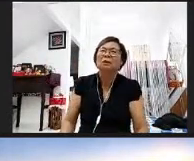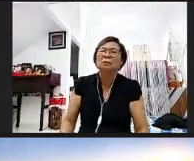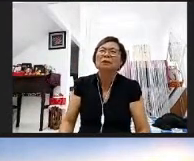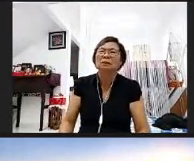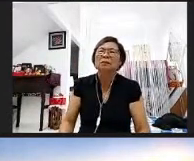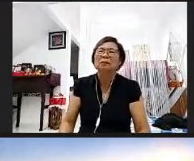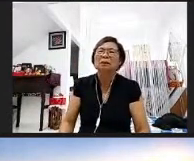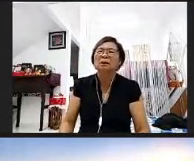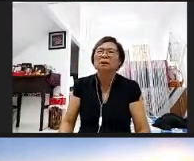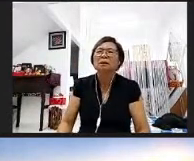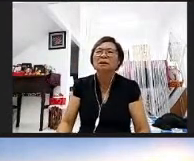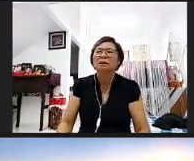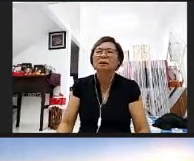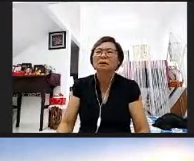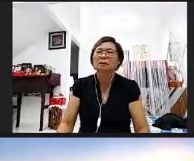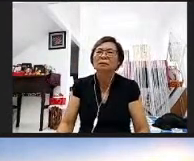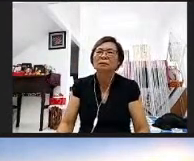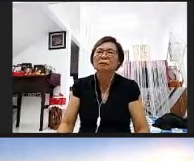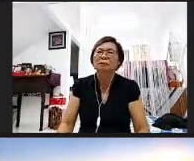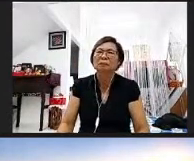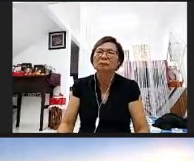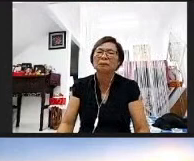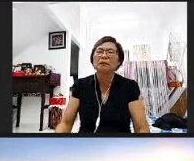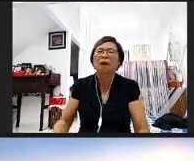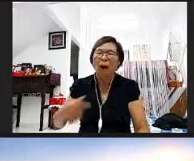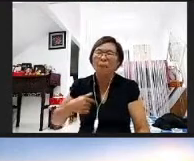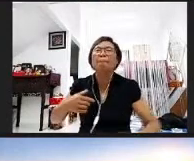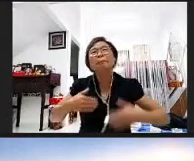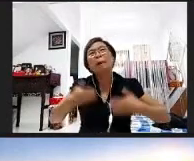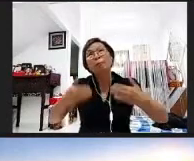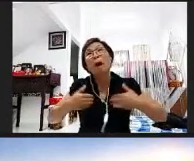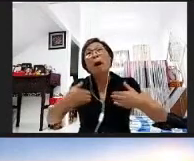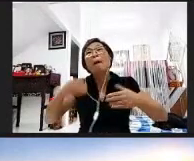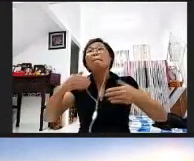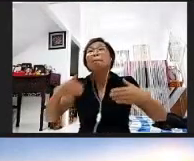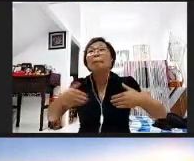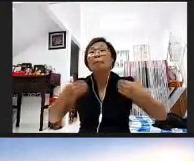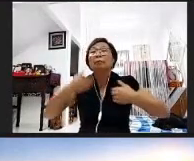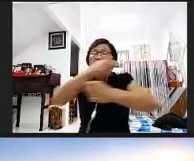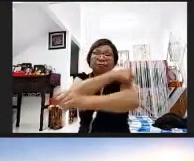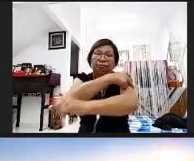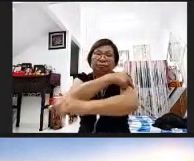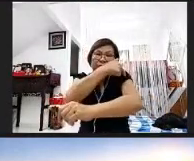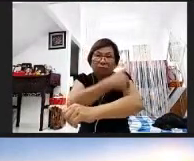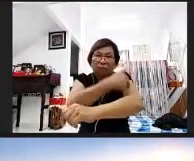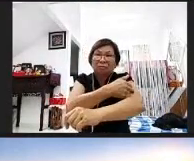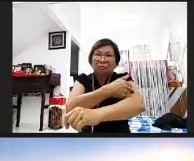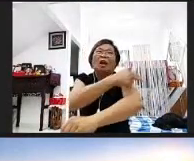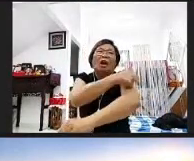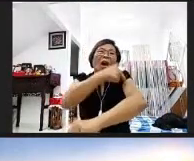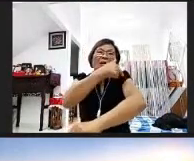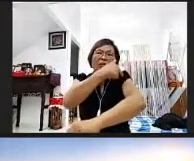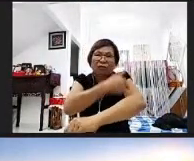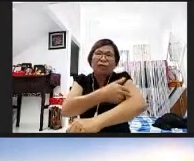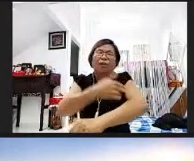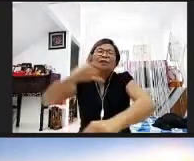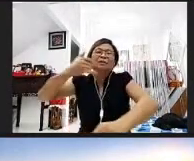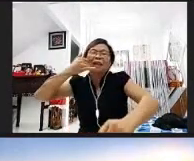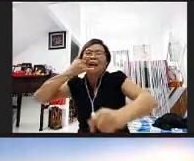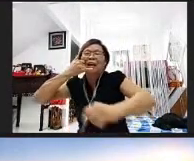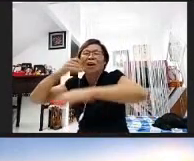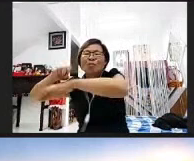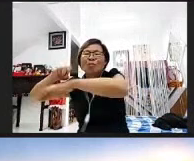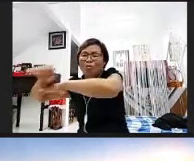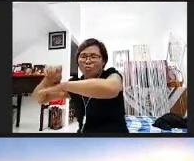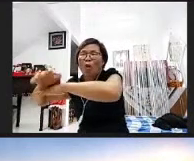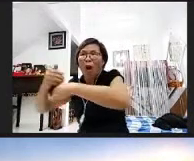more, not less. And I'm happy that in my hospital, the hospital has a teleconsultation service. Actually, that helps a